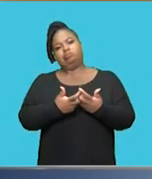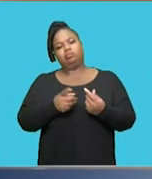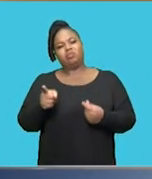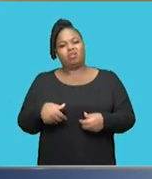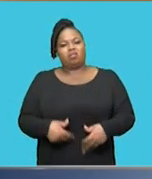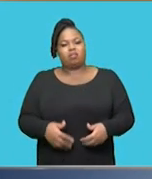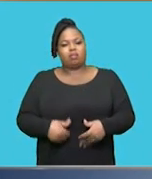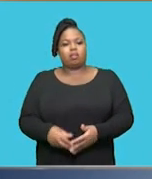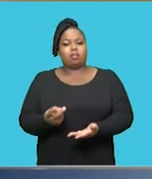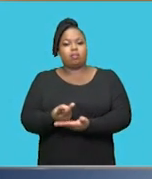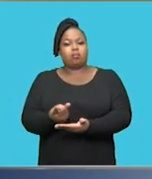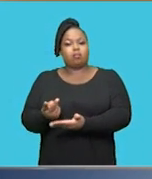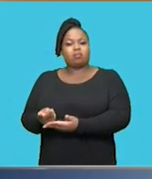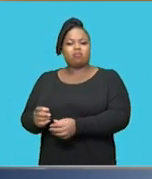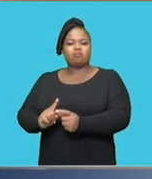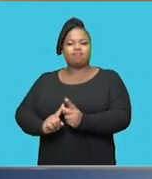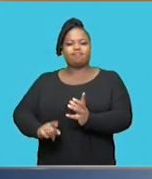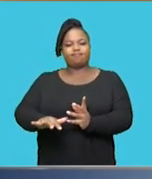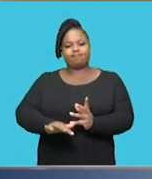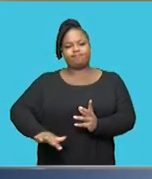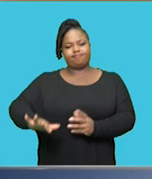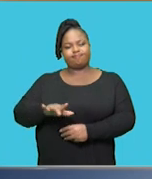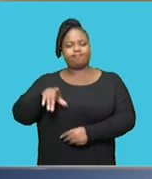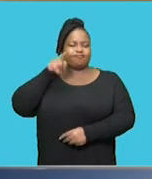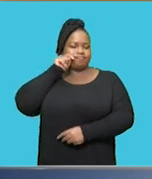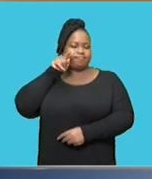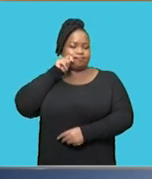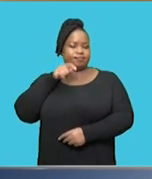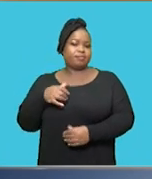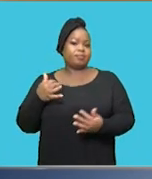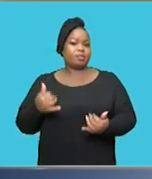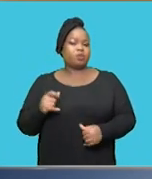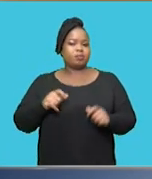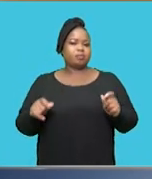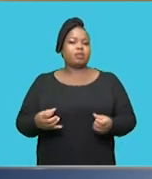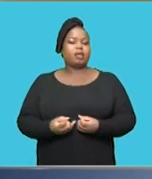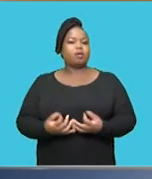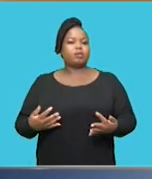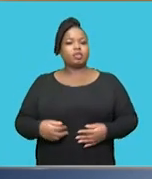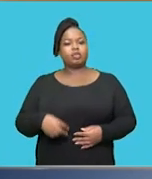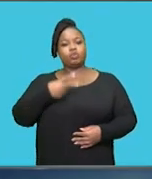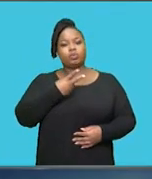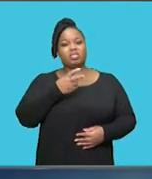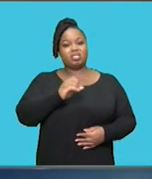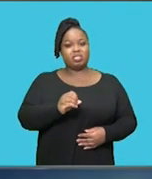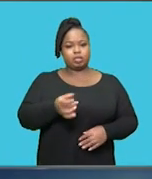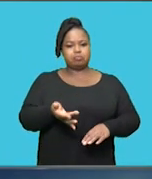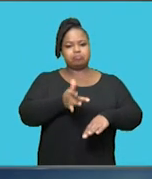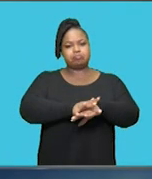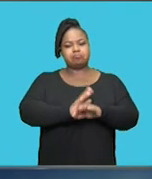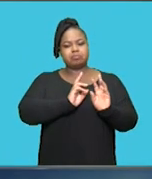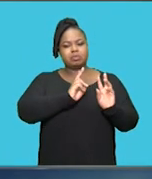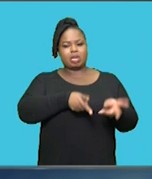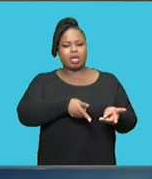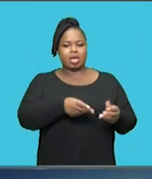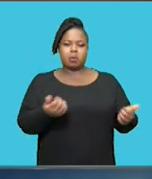amohelwa dipetleleng tse tikolohong ya Tshwane. Ha jwale batho ba 12 ba tlalehwa ba hlokahetse tshwaetsong